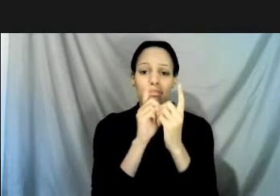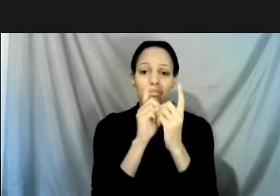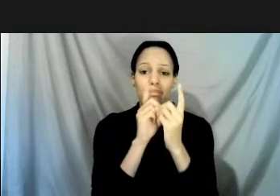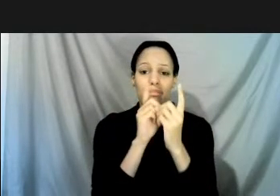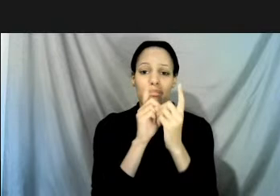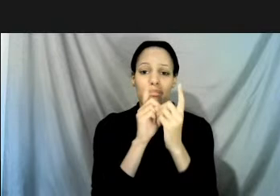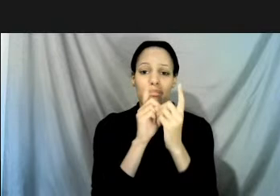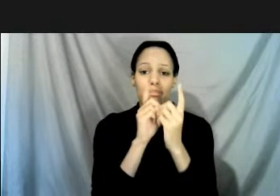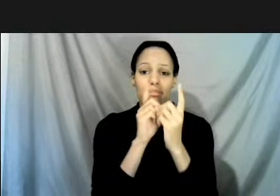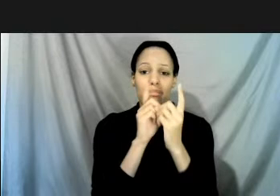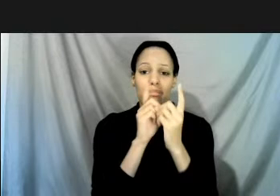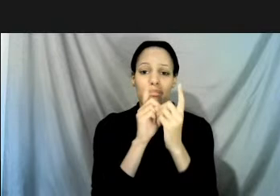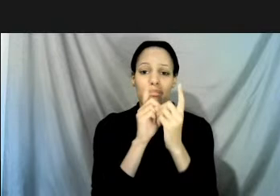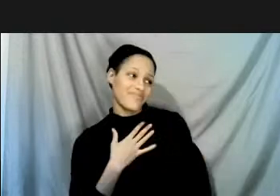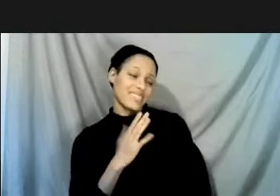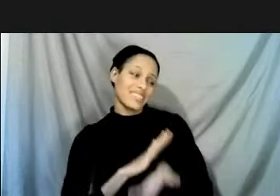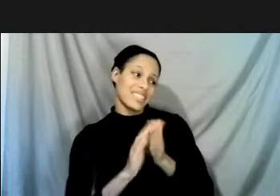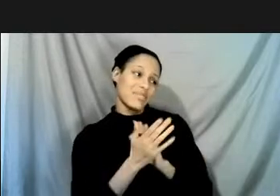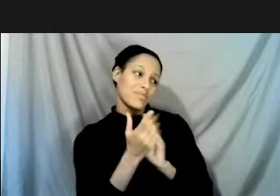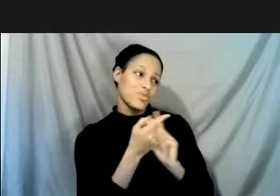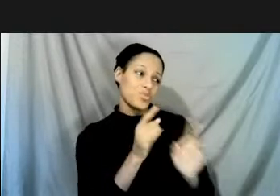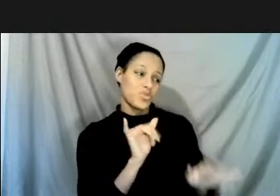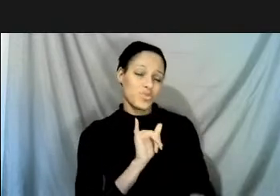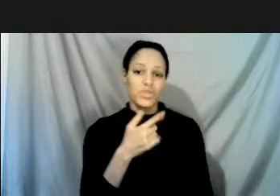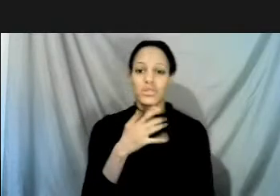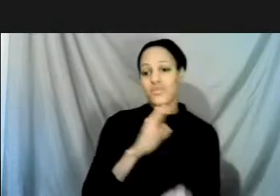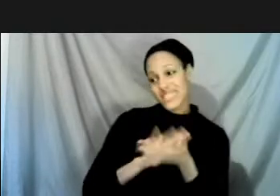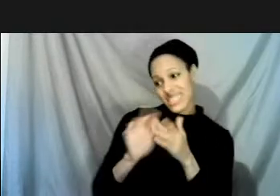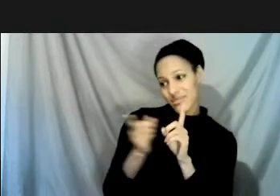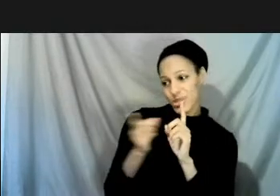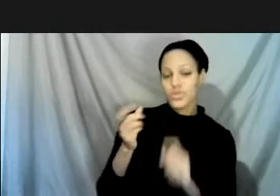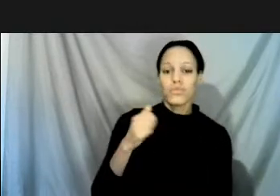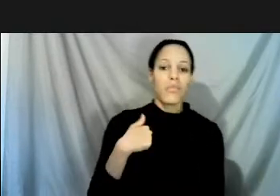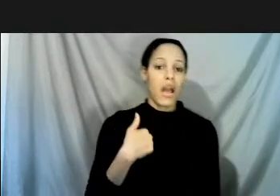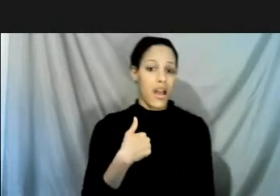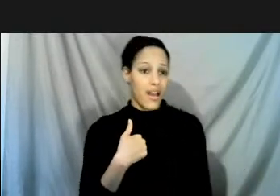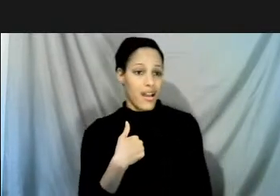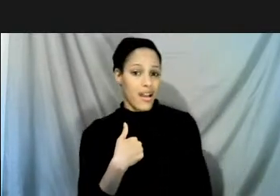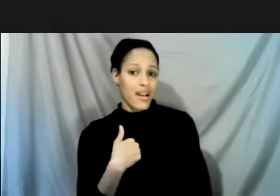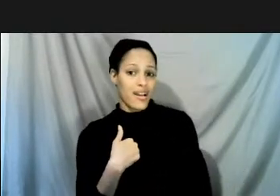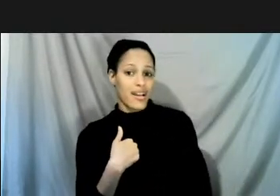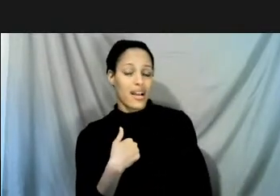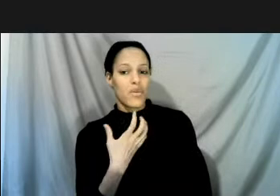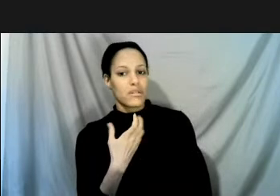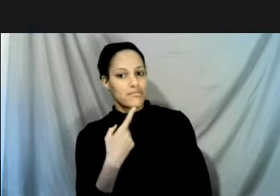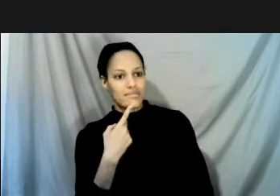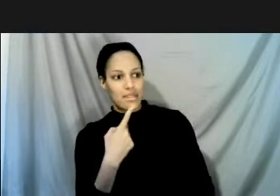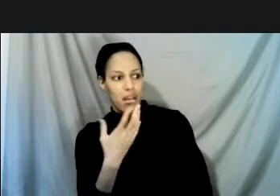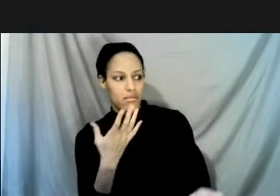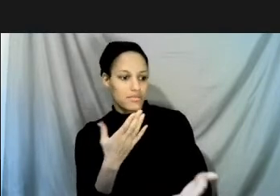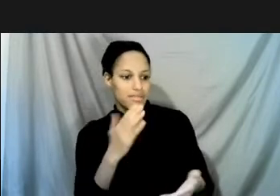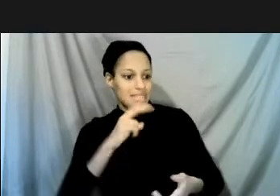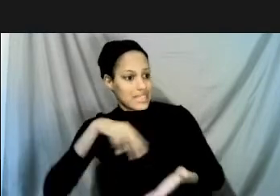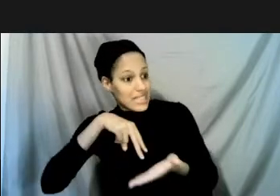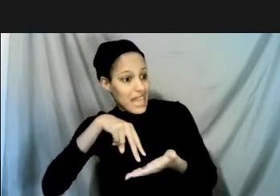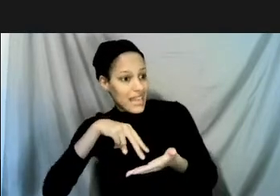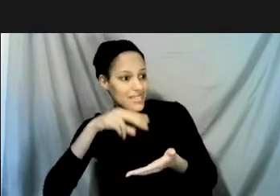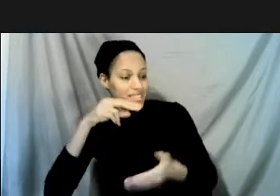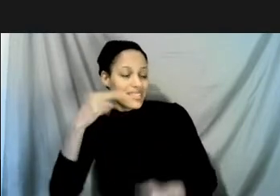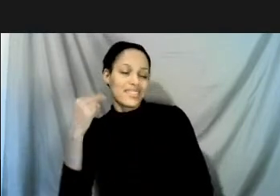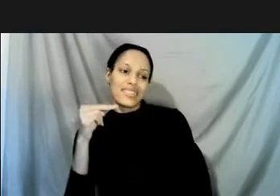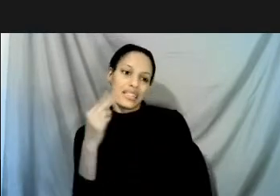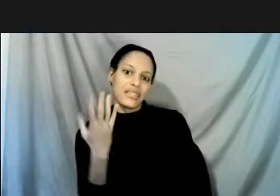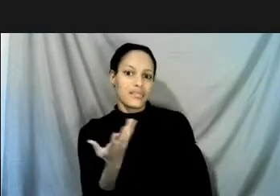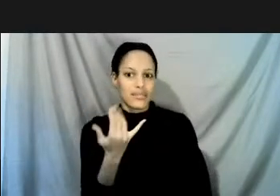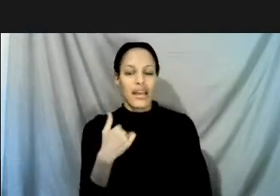you too, Princess. You are, I would say, a dance niece, because I was in Chuck's company in New York